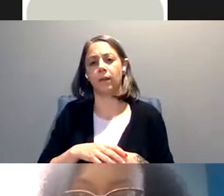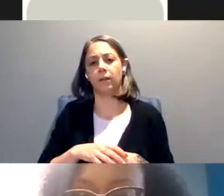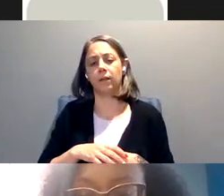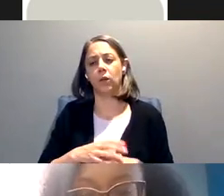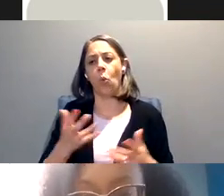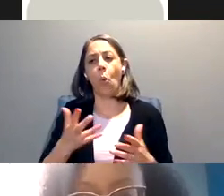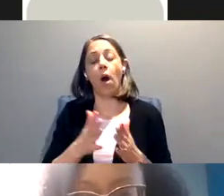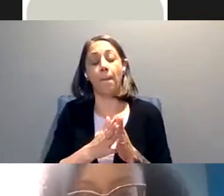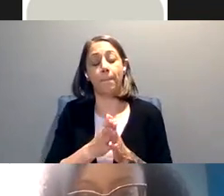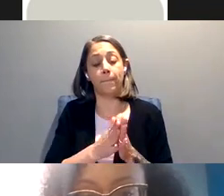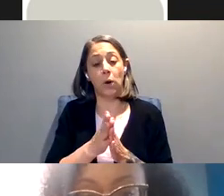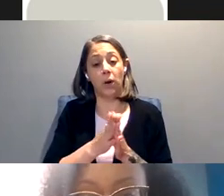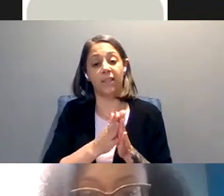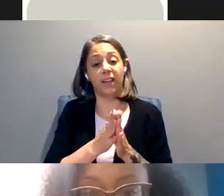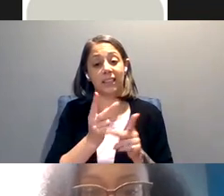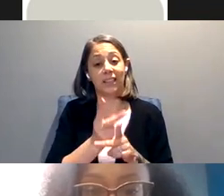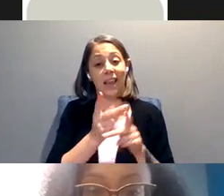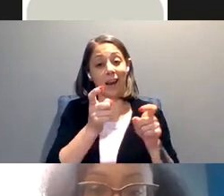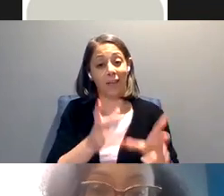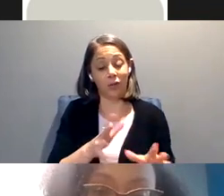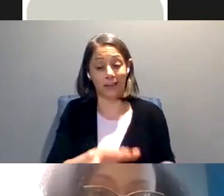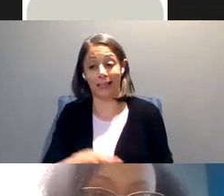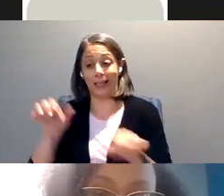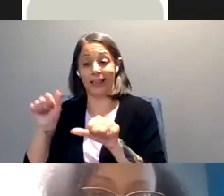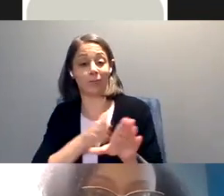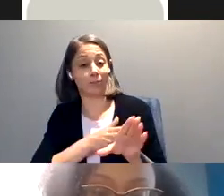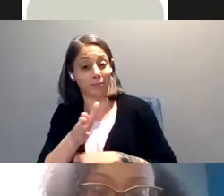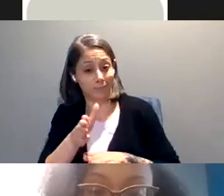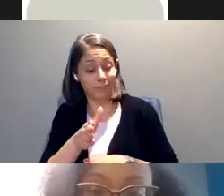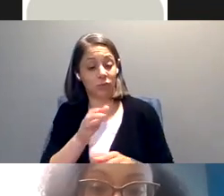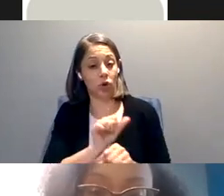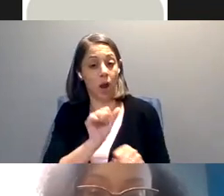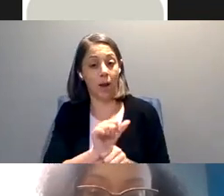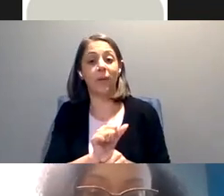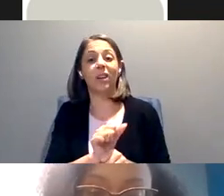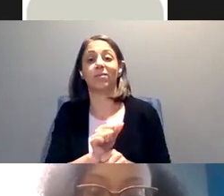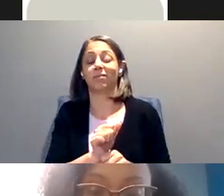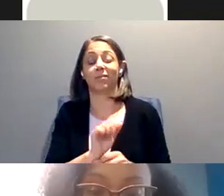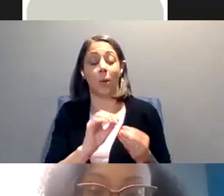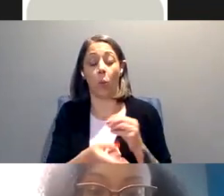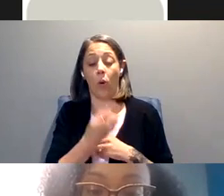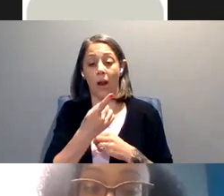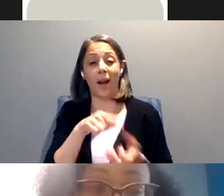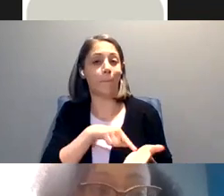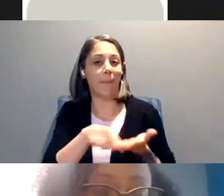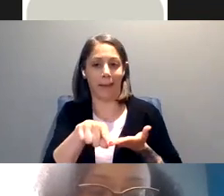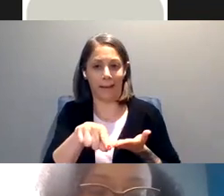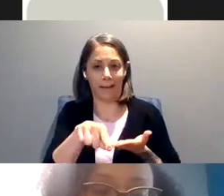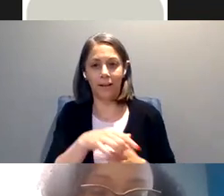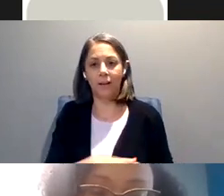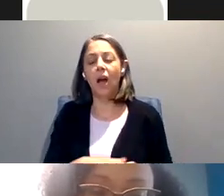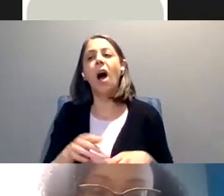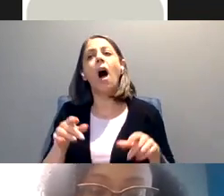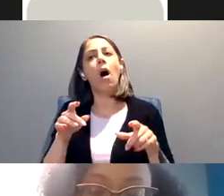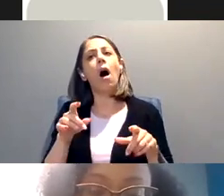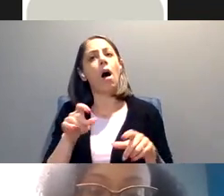motivate caregivers to exit the sector is really around pay. But there are other things that are just as important